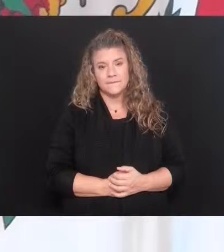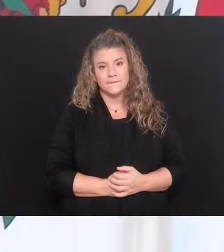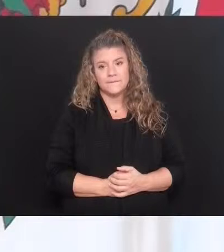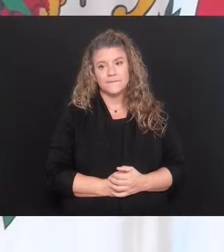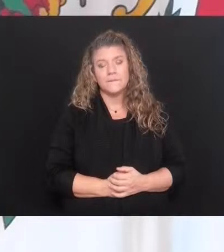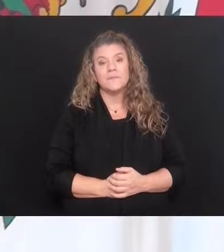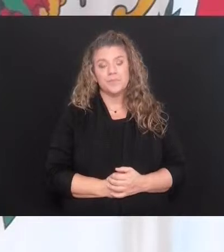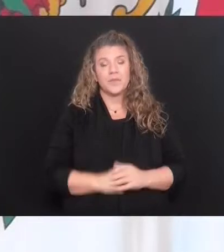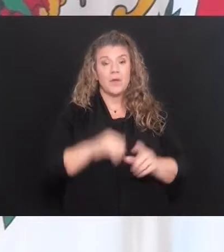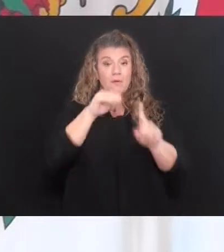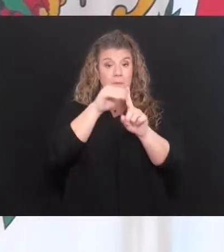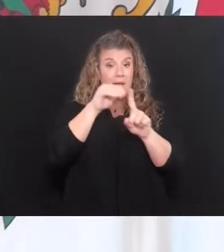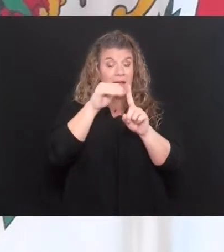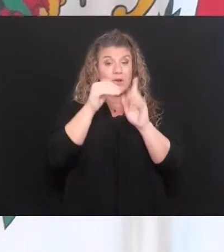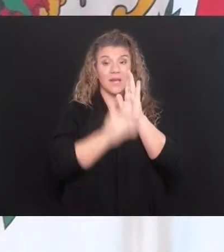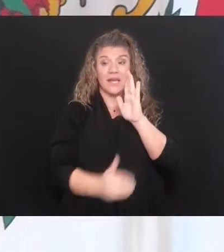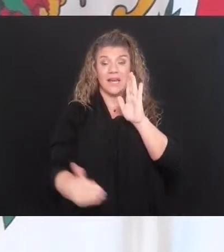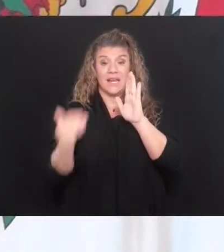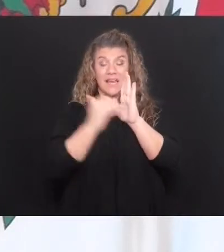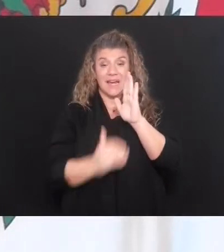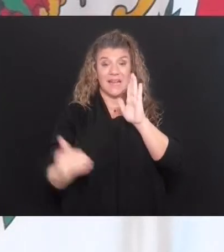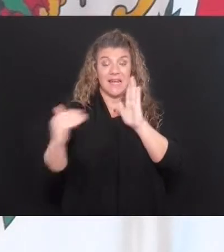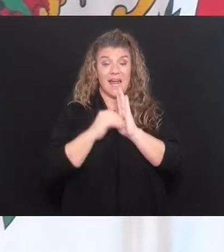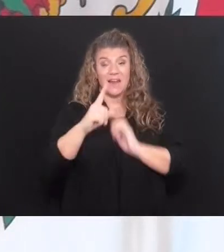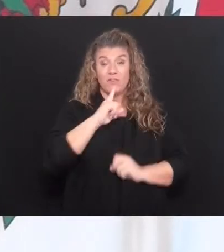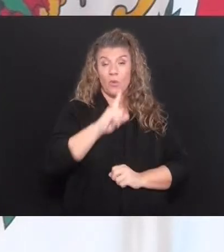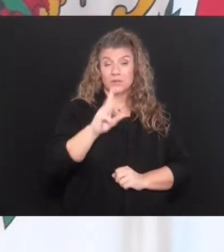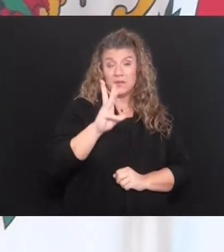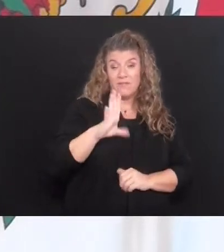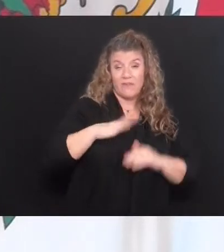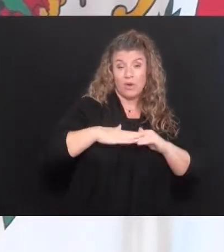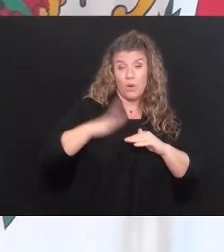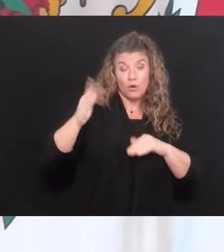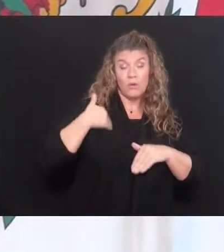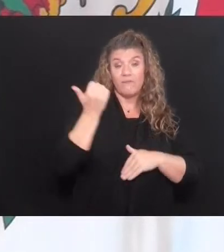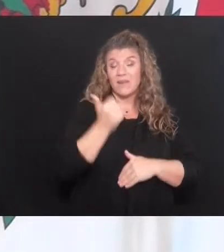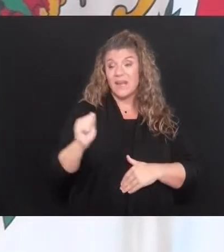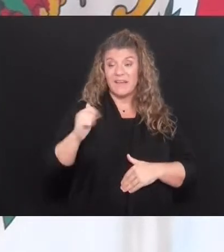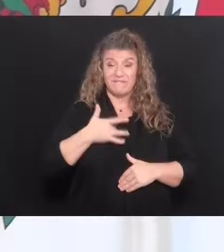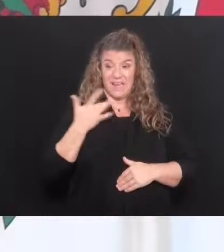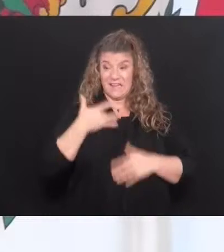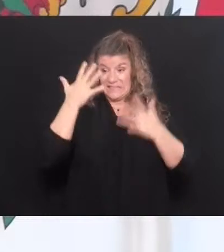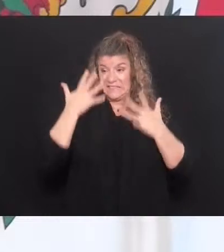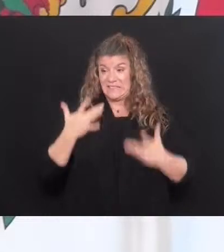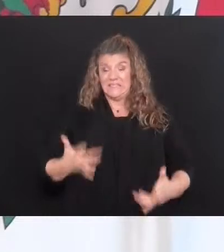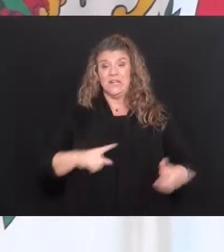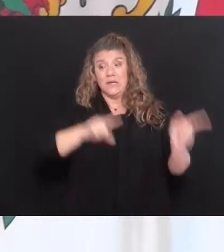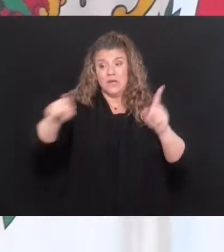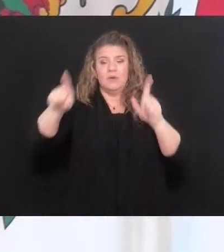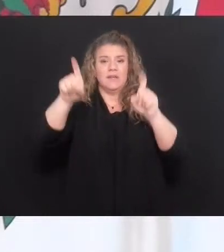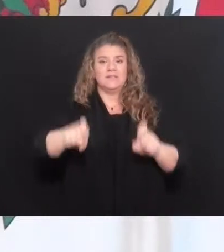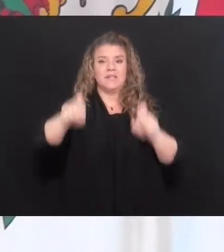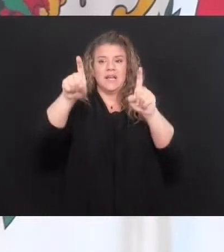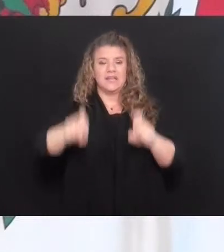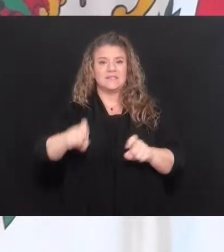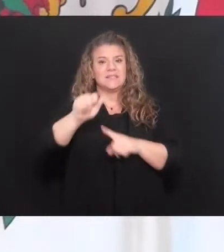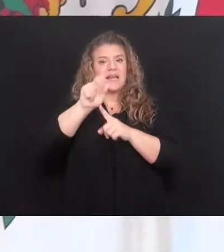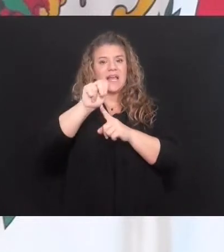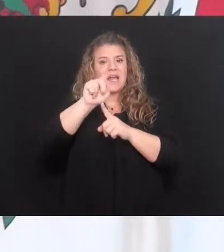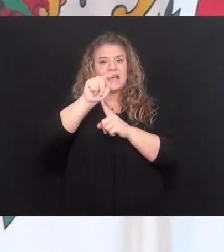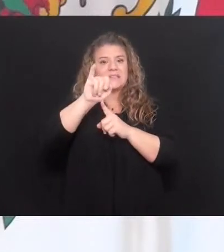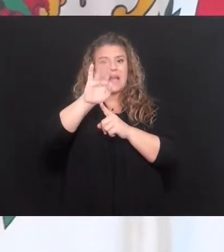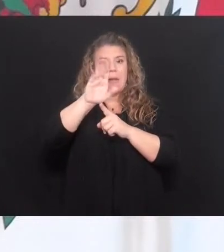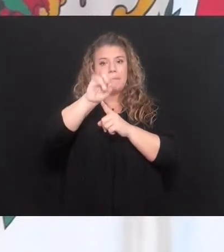The reminder over and over is if you're 65 and older and you have any symptom, to go get a test, and the antibodies will probably save your